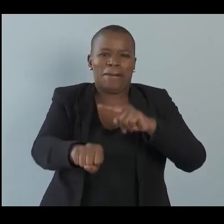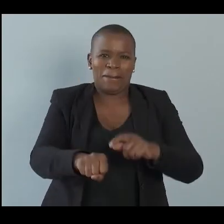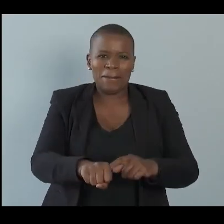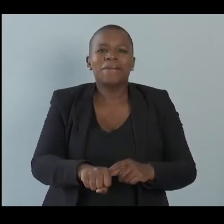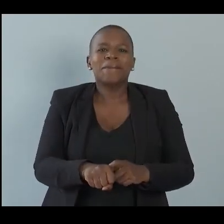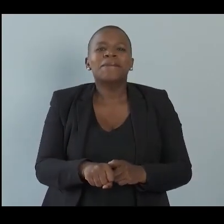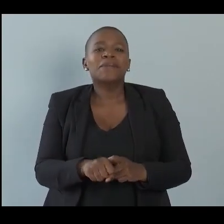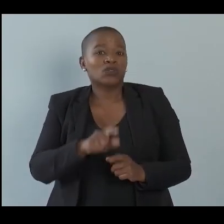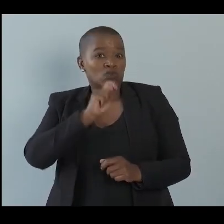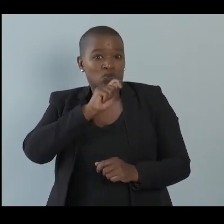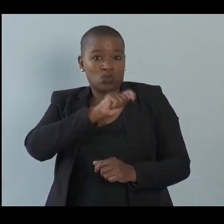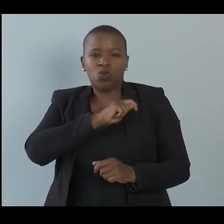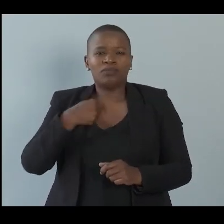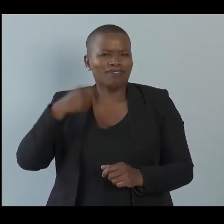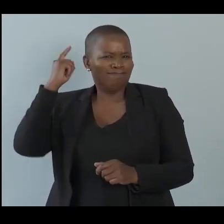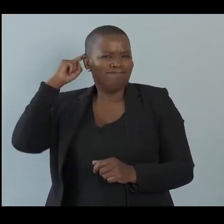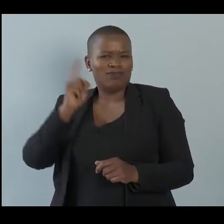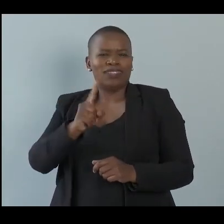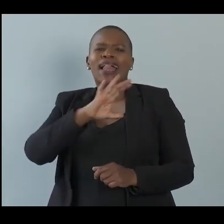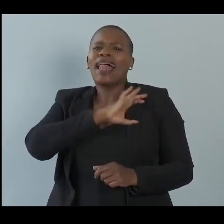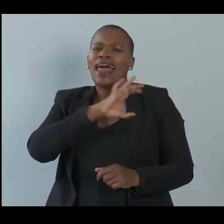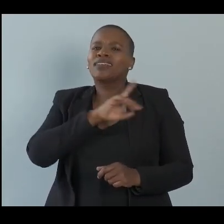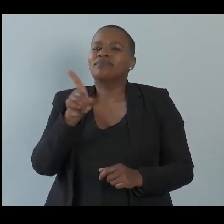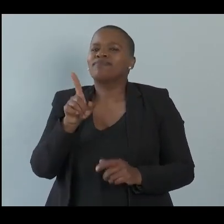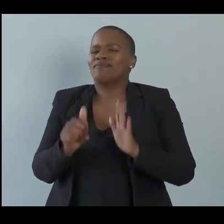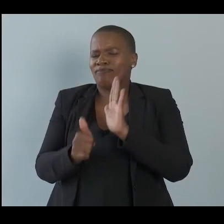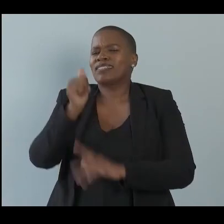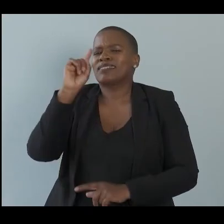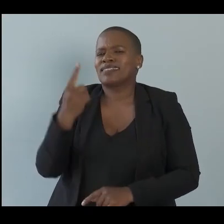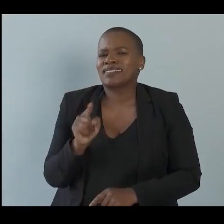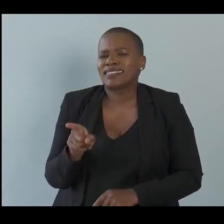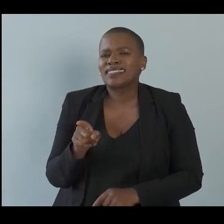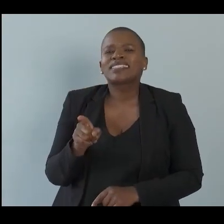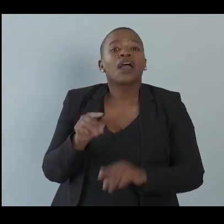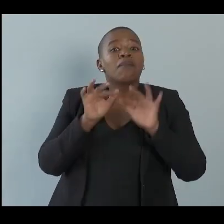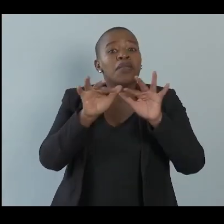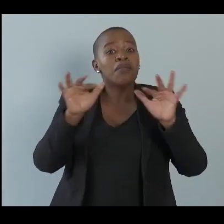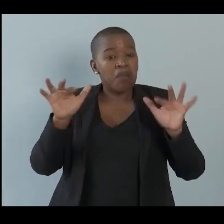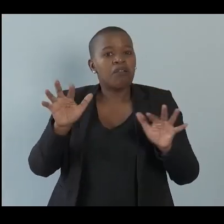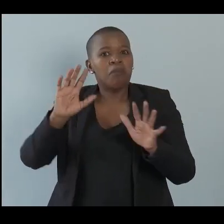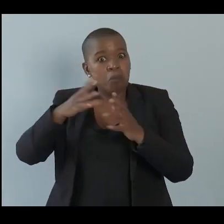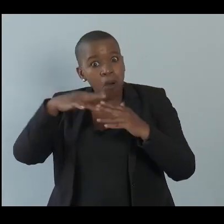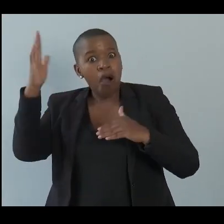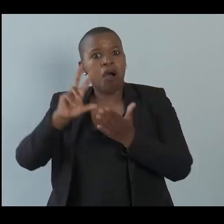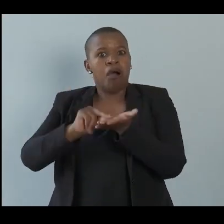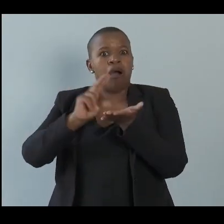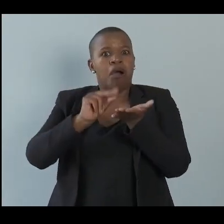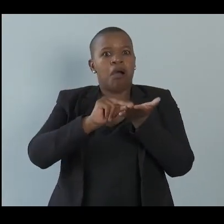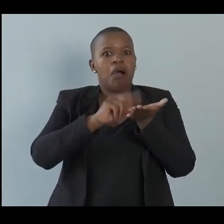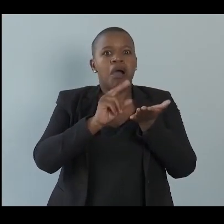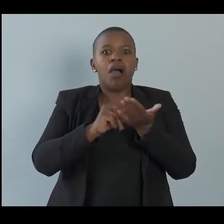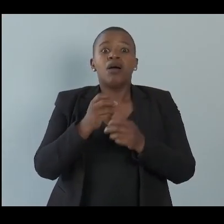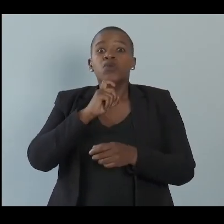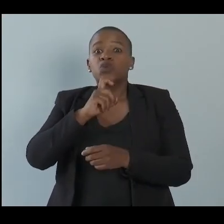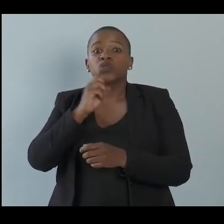first. The improvements in subscriber additions and key efficiency ratios drove a 12% growth in revenue